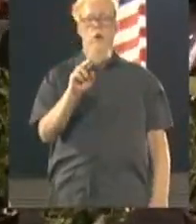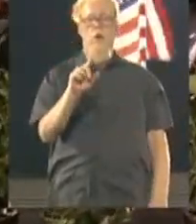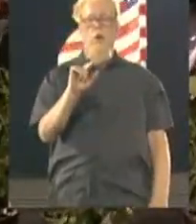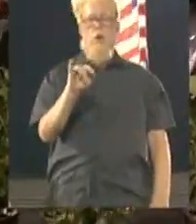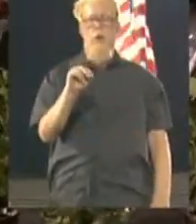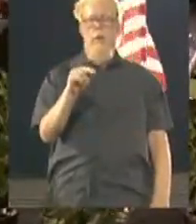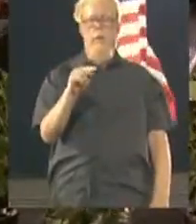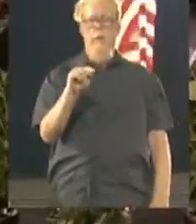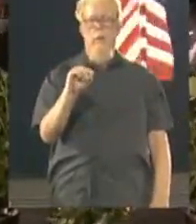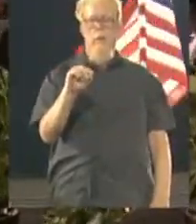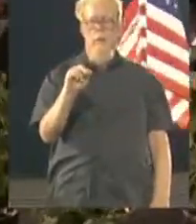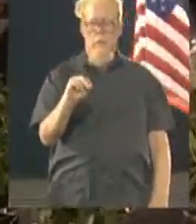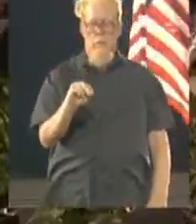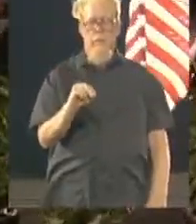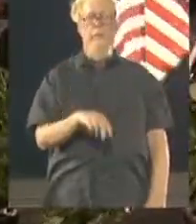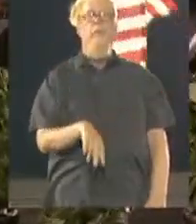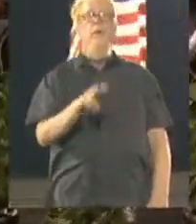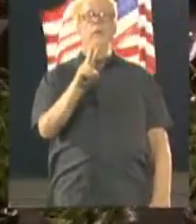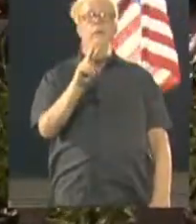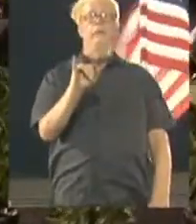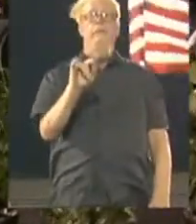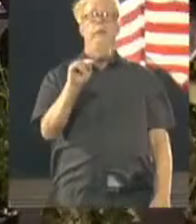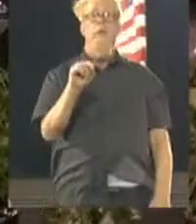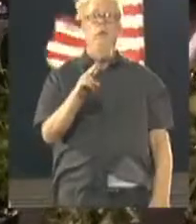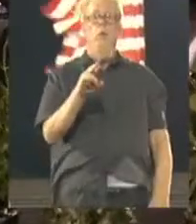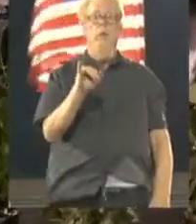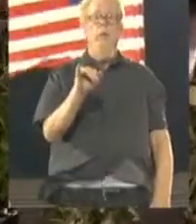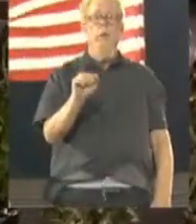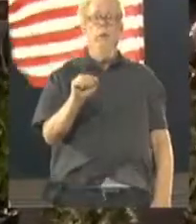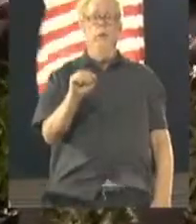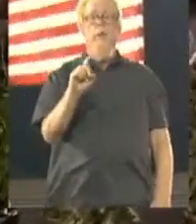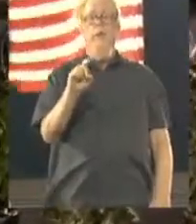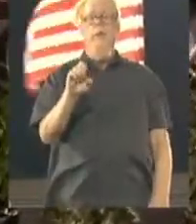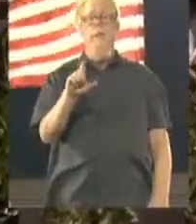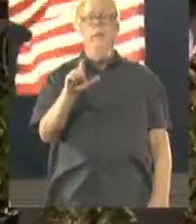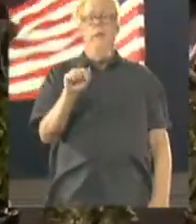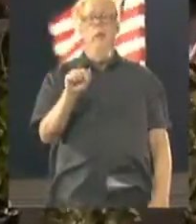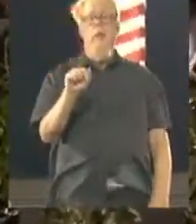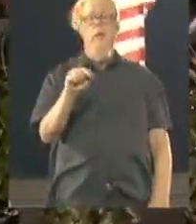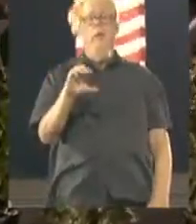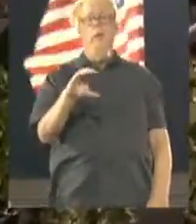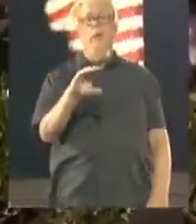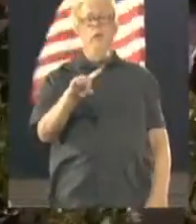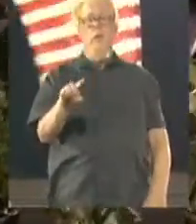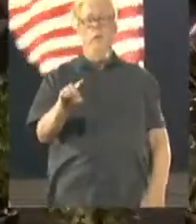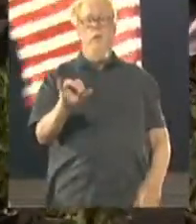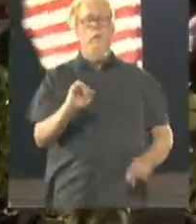Victoria Juliet De La Cruz will be attending St. Philip's College.